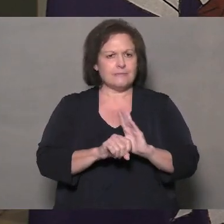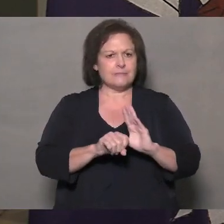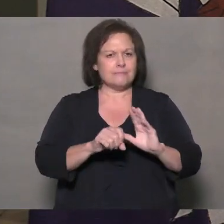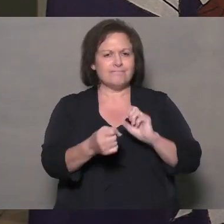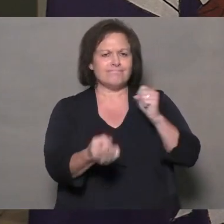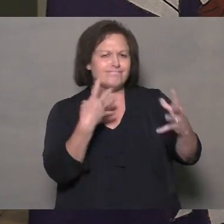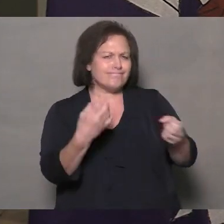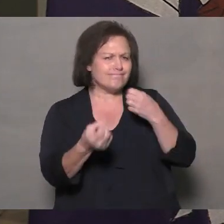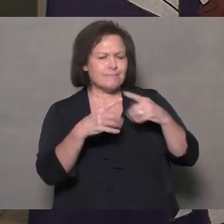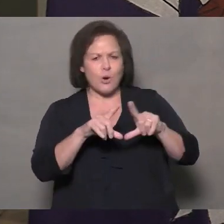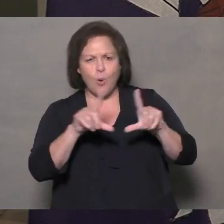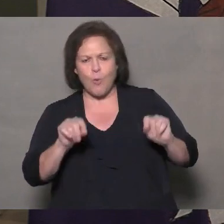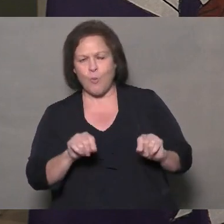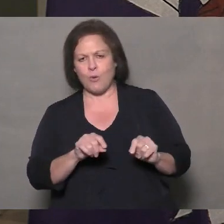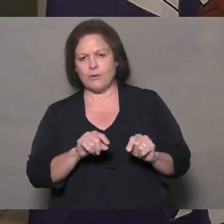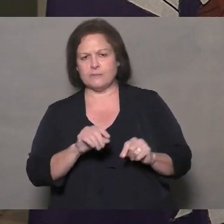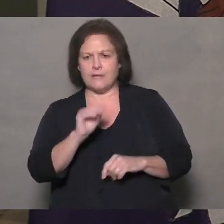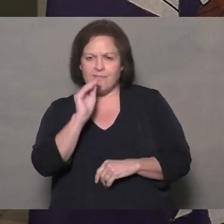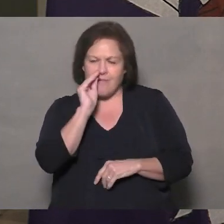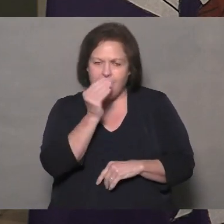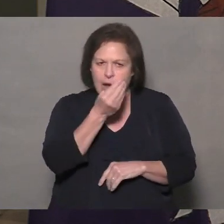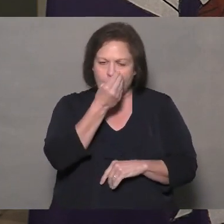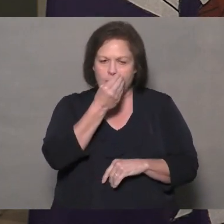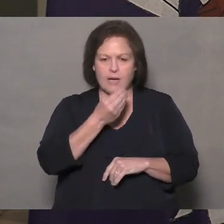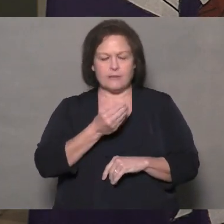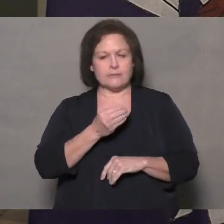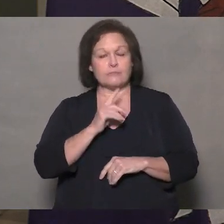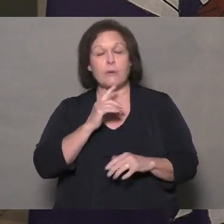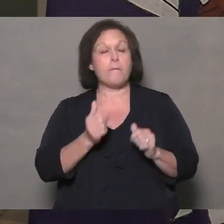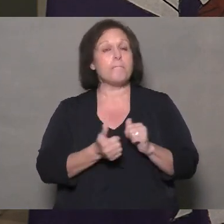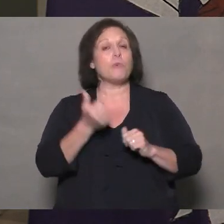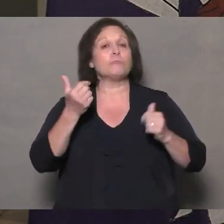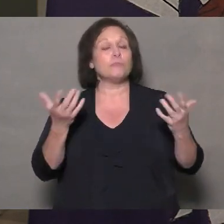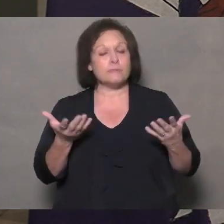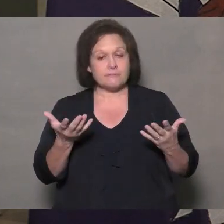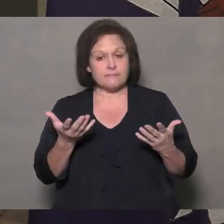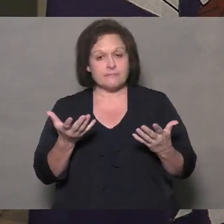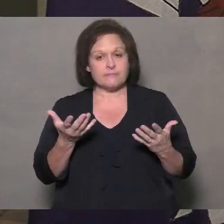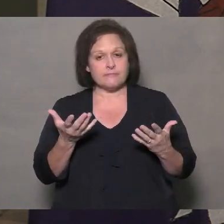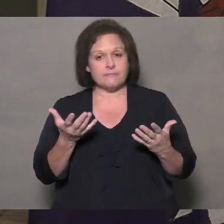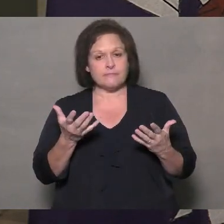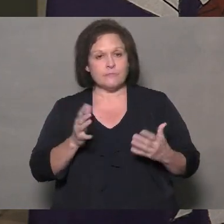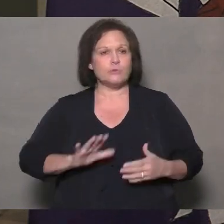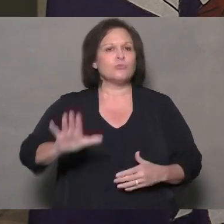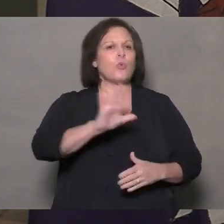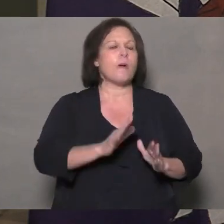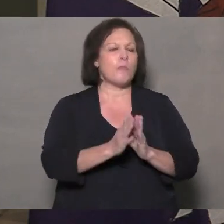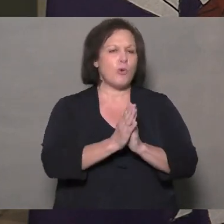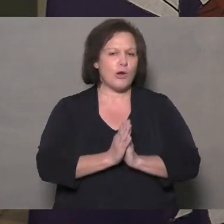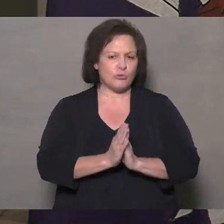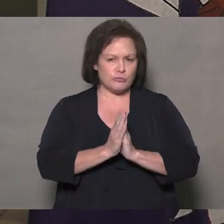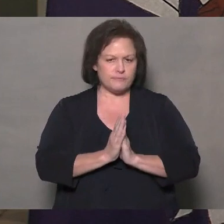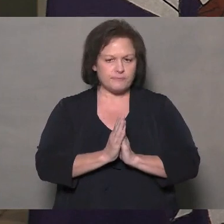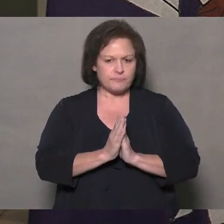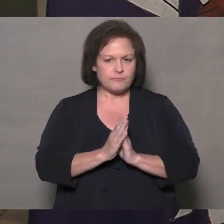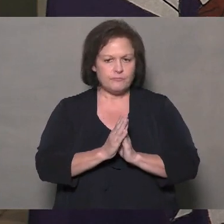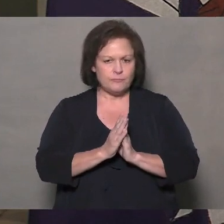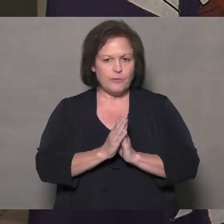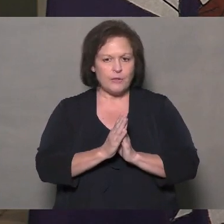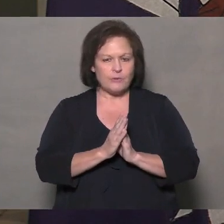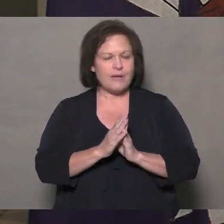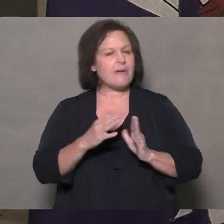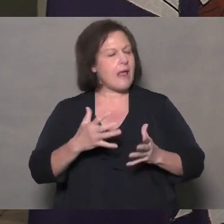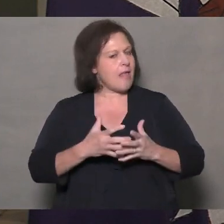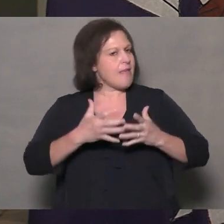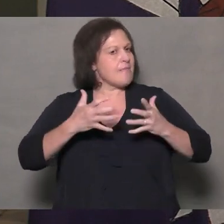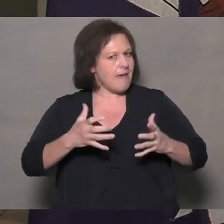the flowers, and most importantly, your prayers. We have some prayer